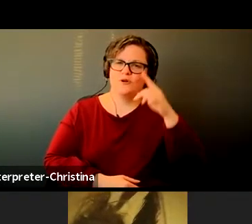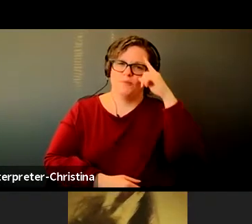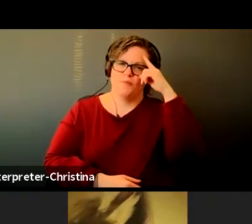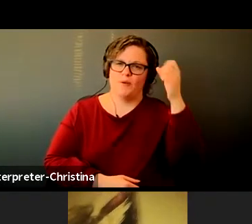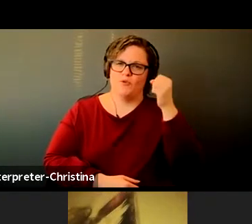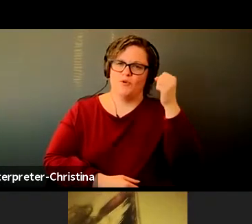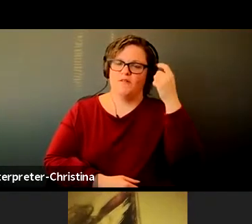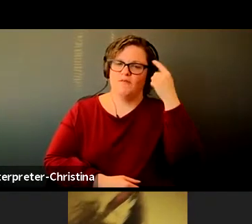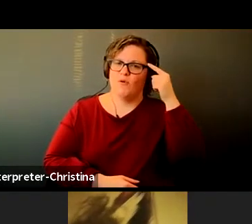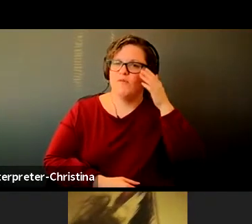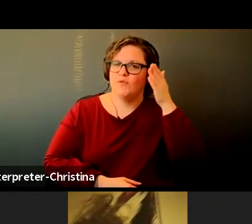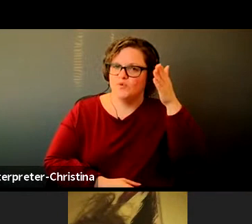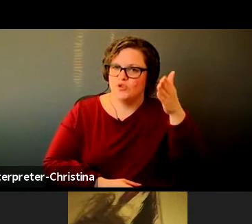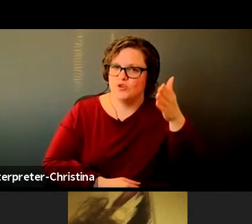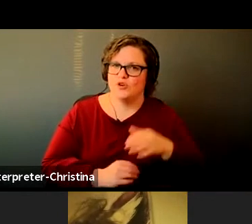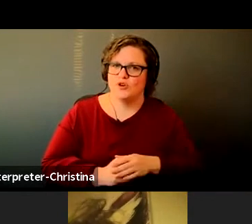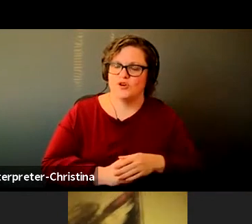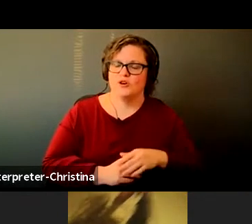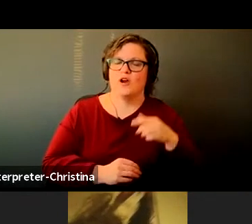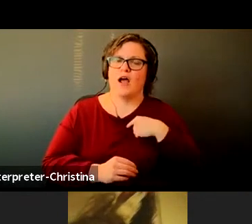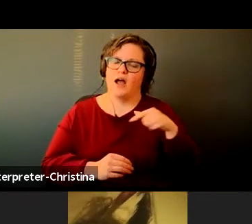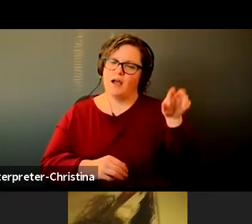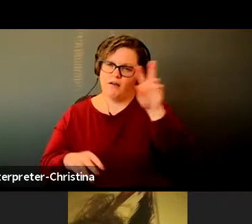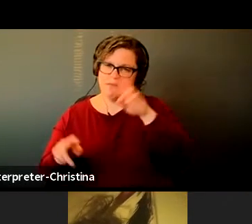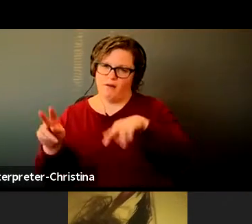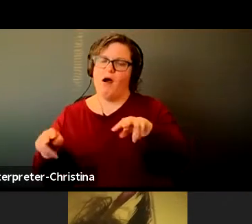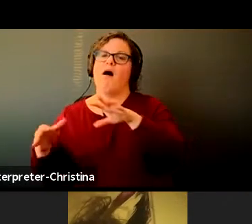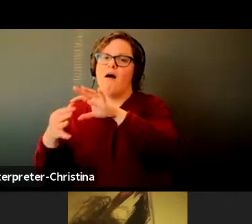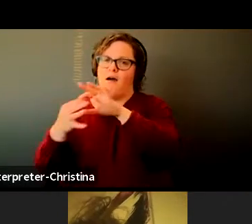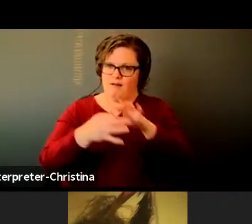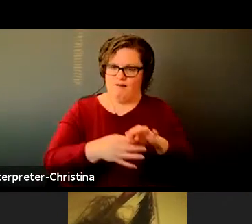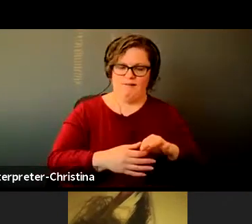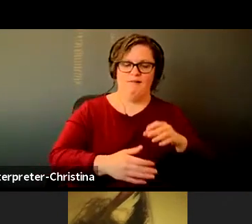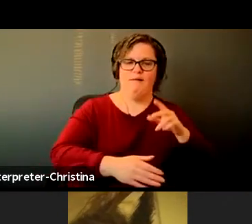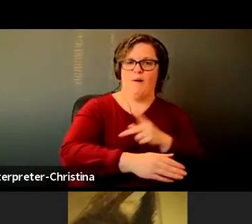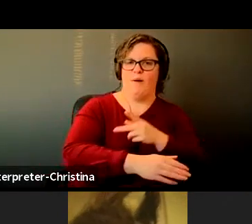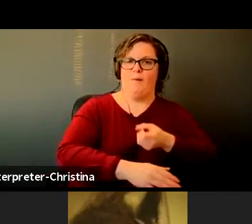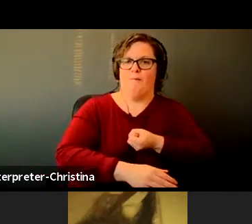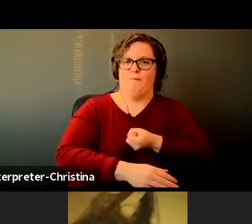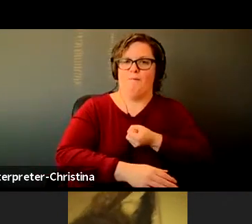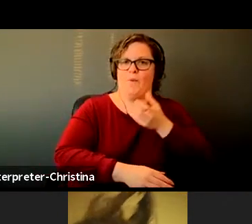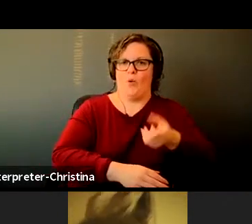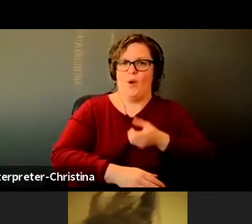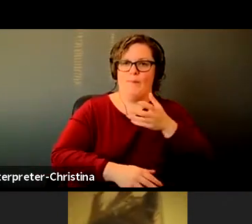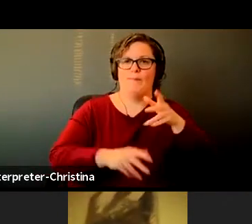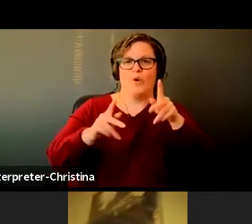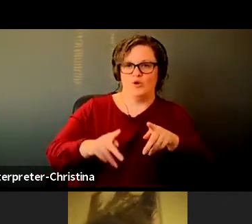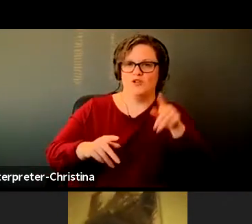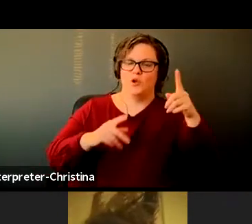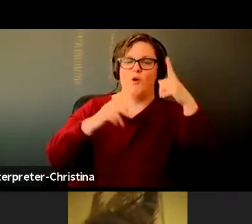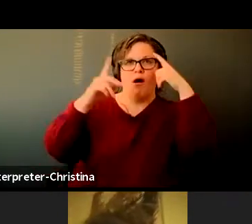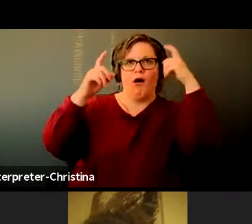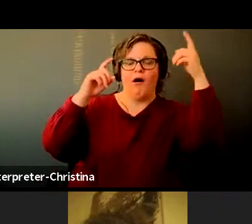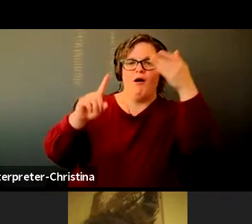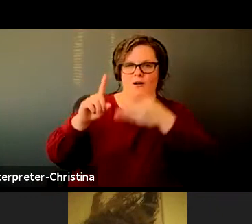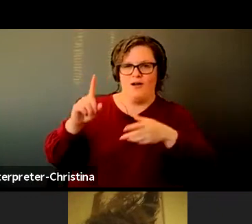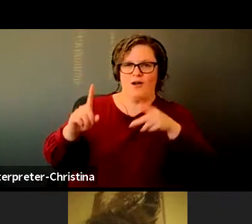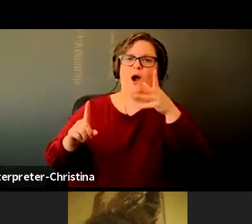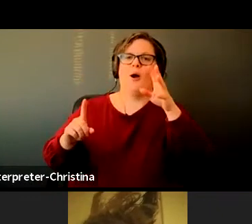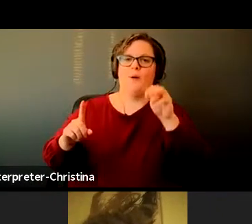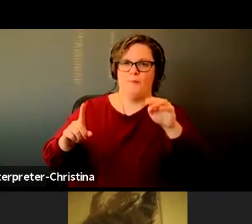to in the poem, the person that you called Kun Kun. Mm-hmm.